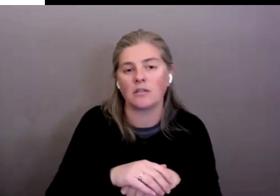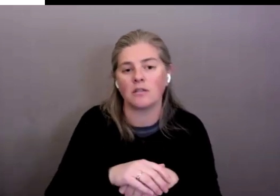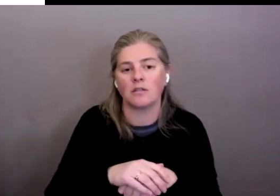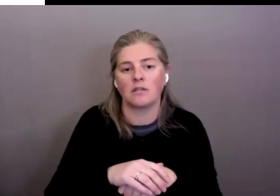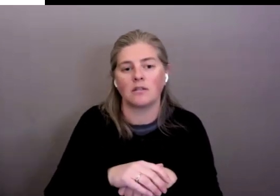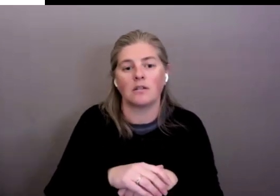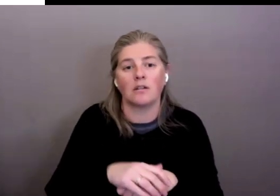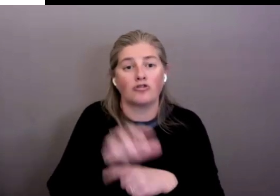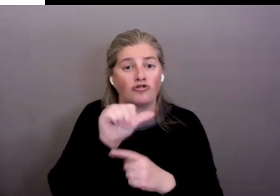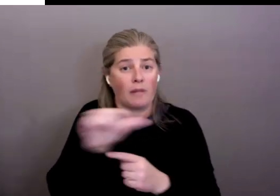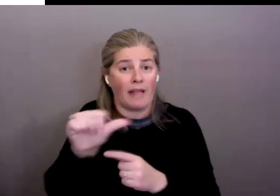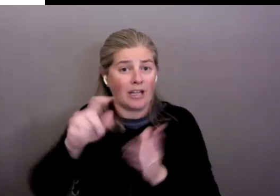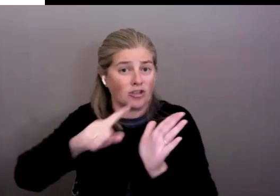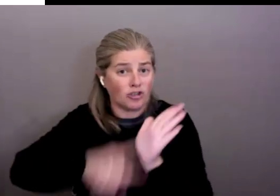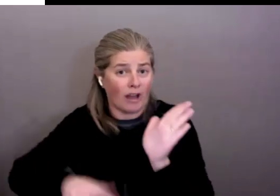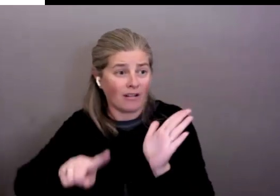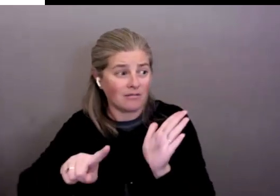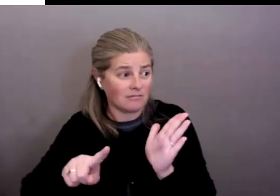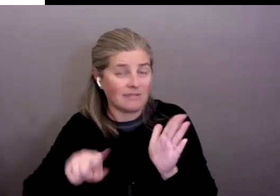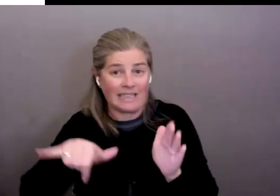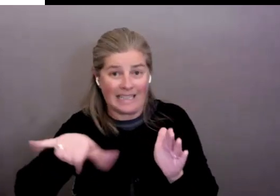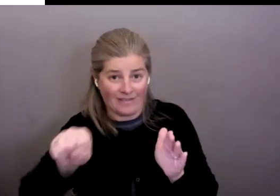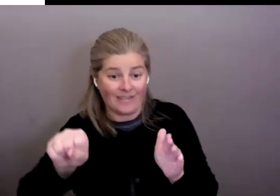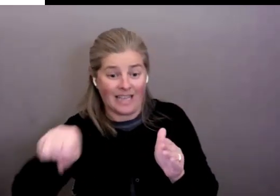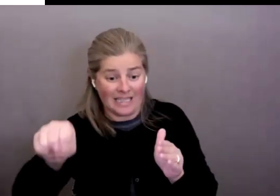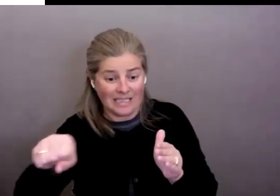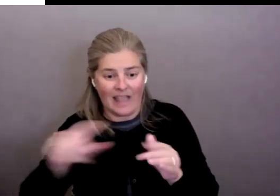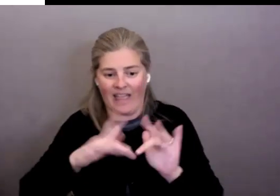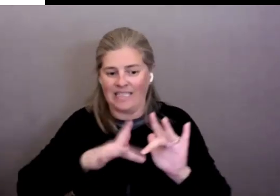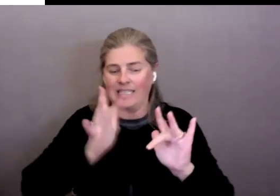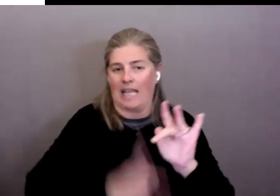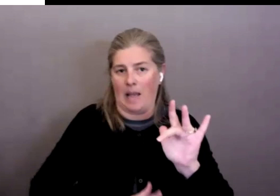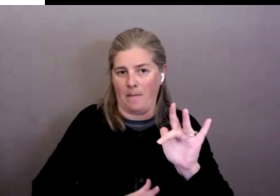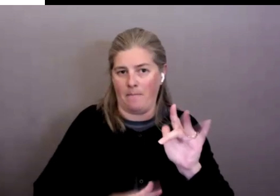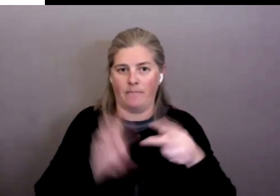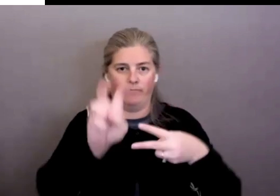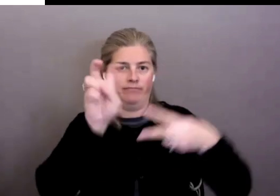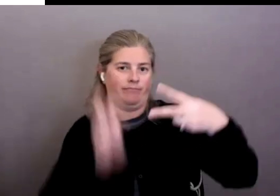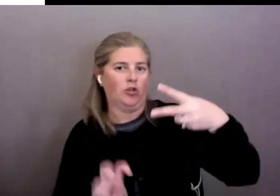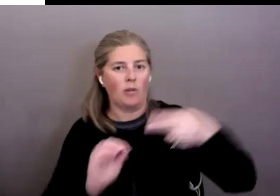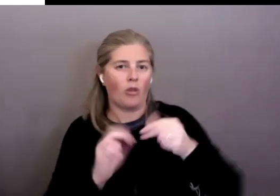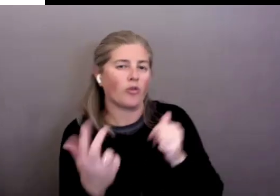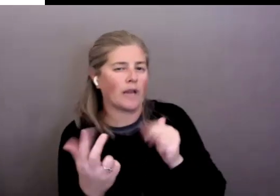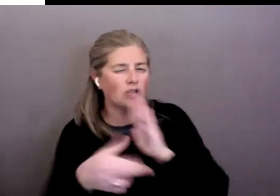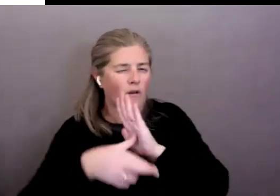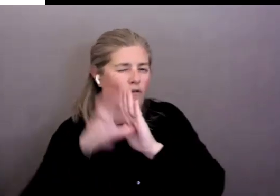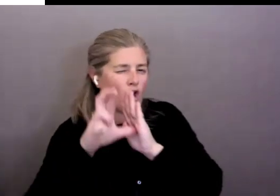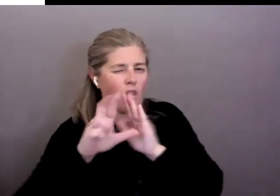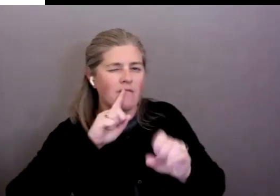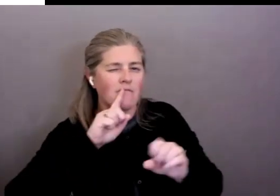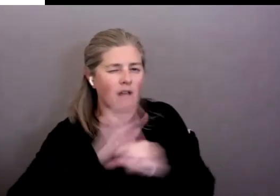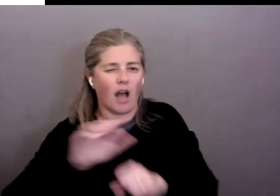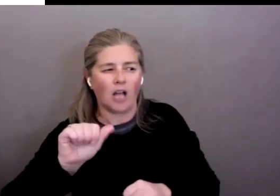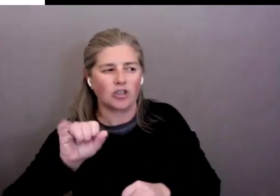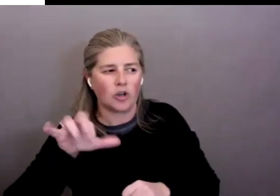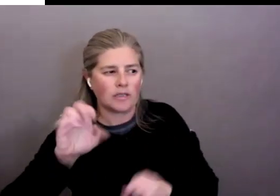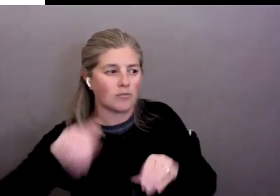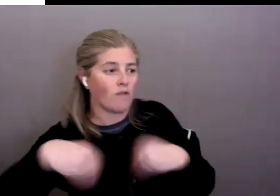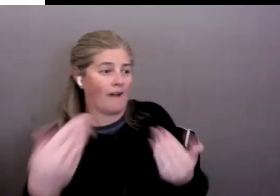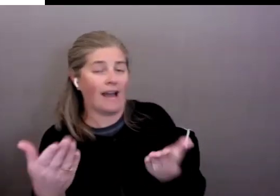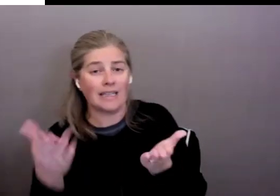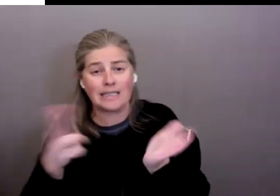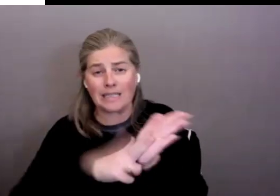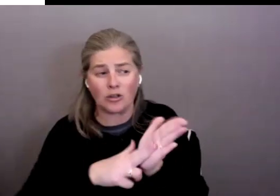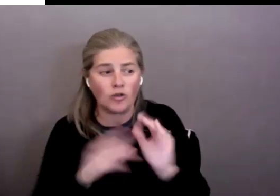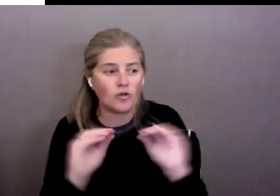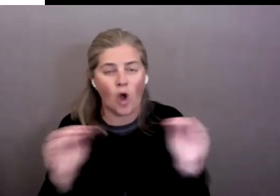AAA checked any of the items in number 1, they just skip to number 3 to review the assurances and provide a signature. No additional SCA